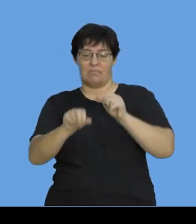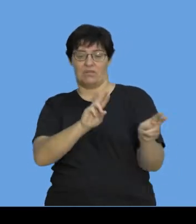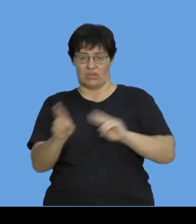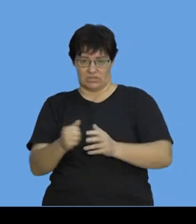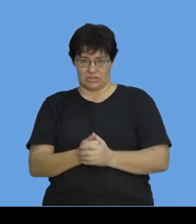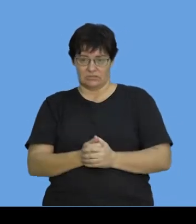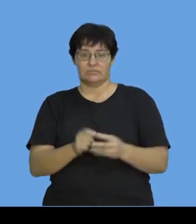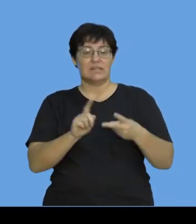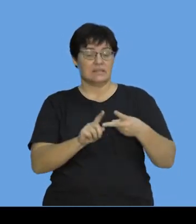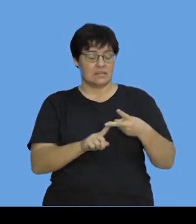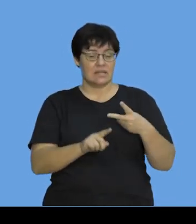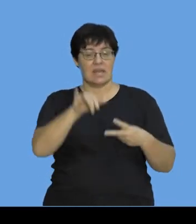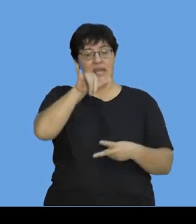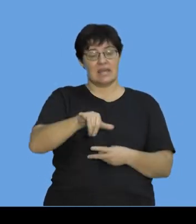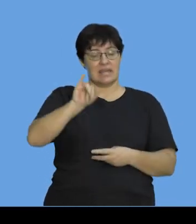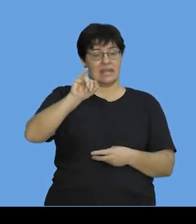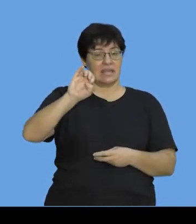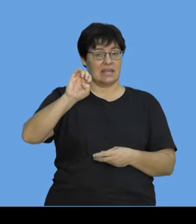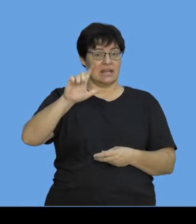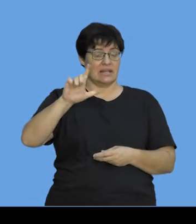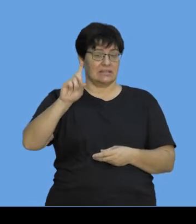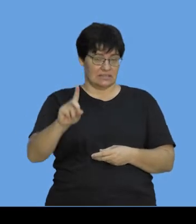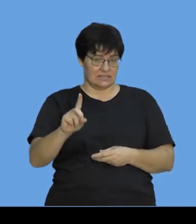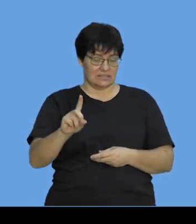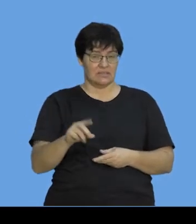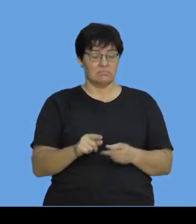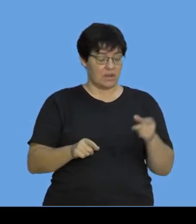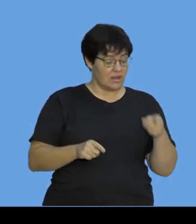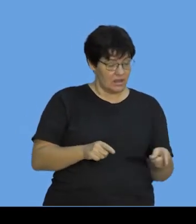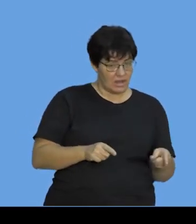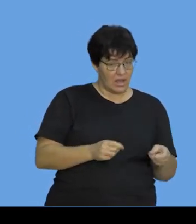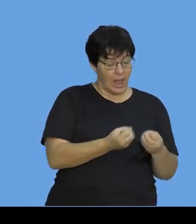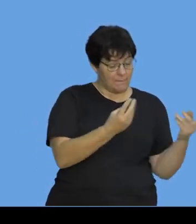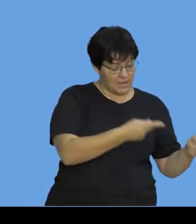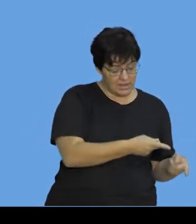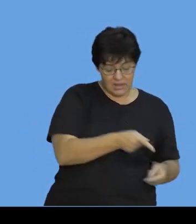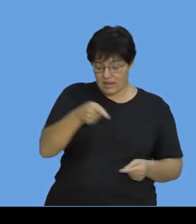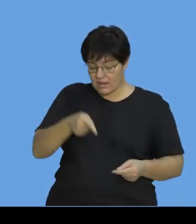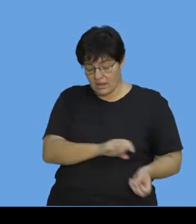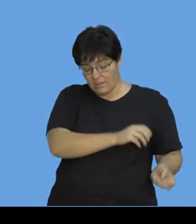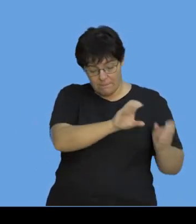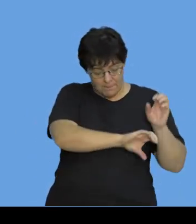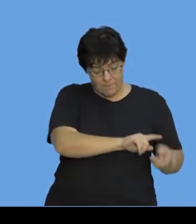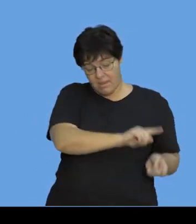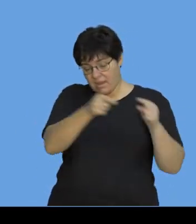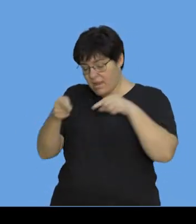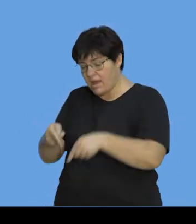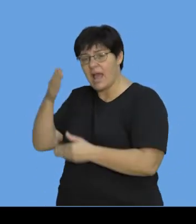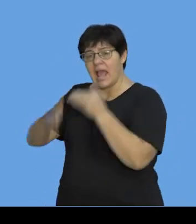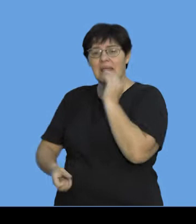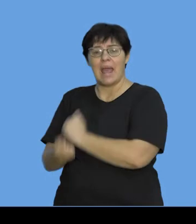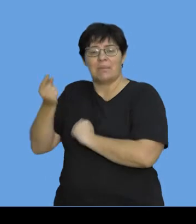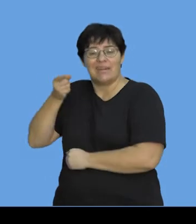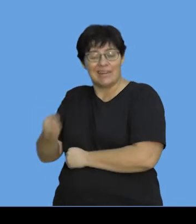which has to do with the, the quantity or the magnitude of the end product in a chemical change or in a chemical reaction. We'll